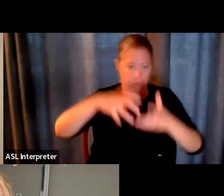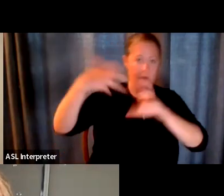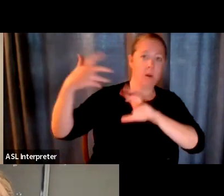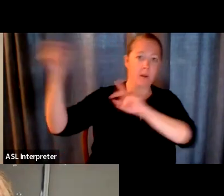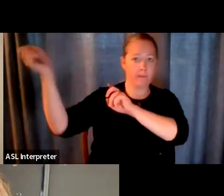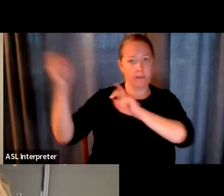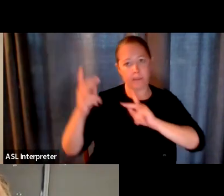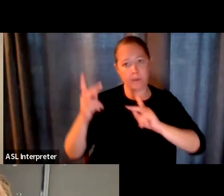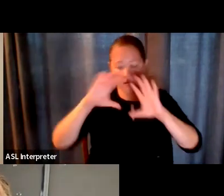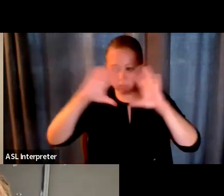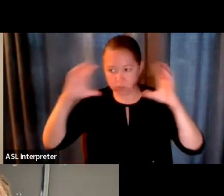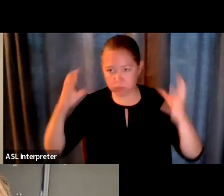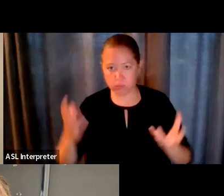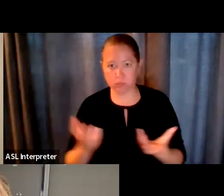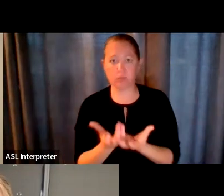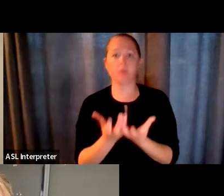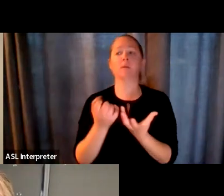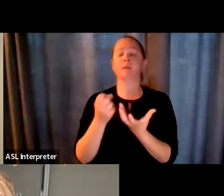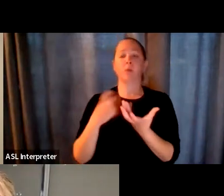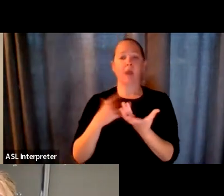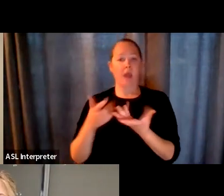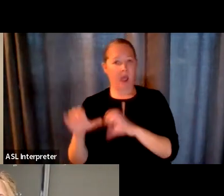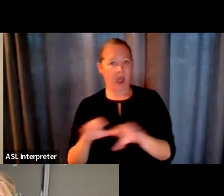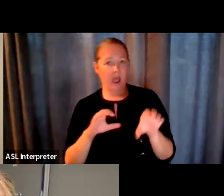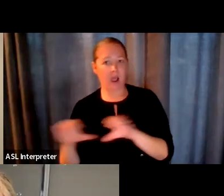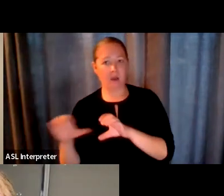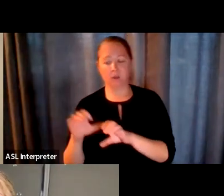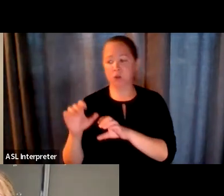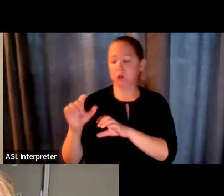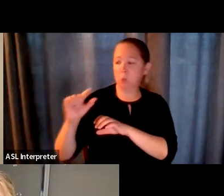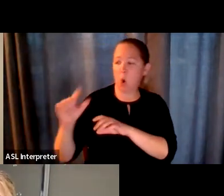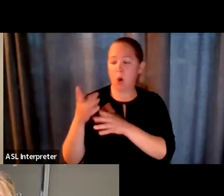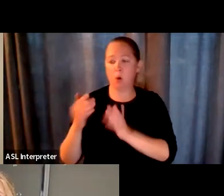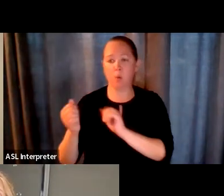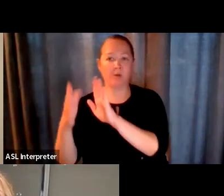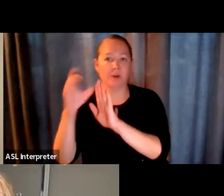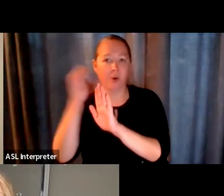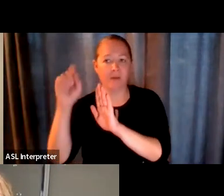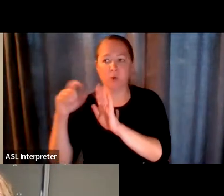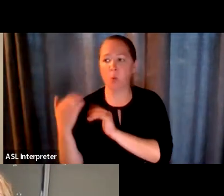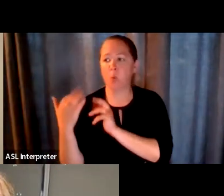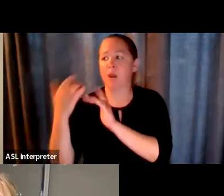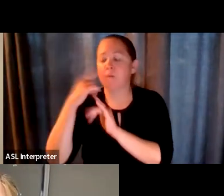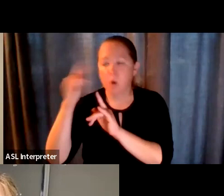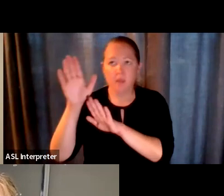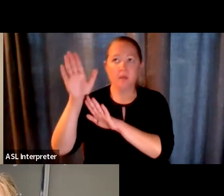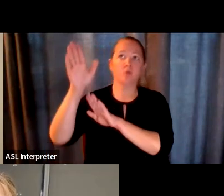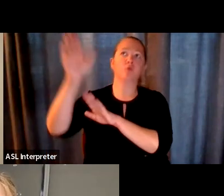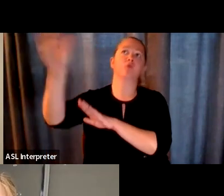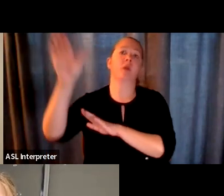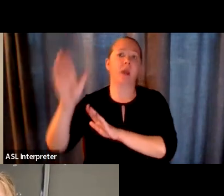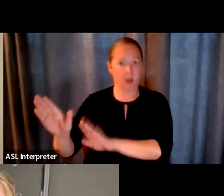do act in however small a way, we don't have to wait for some grand utopian future. The future is an